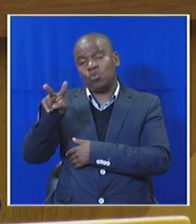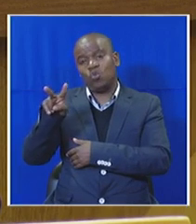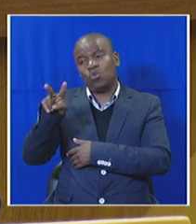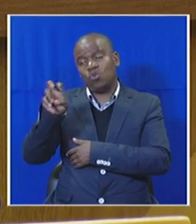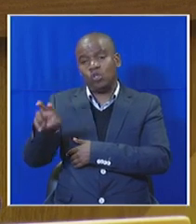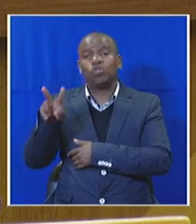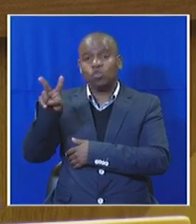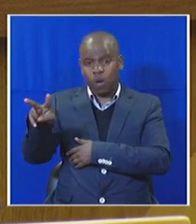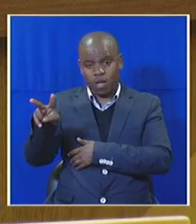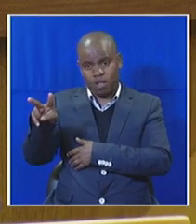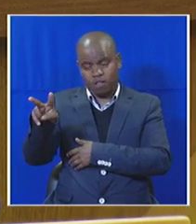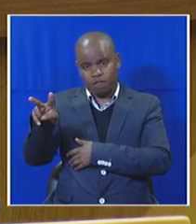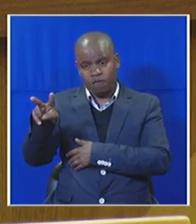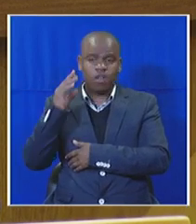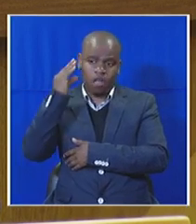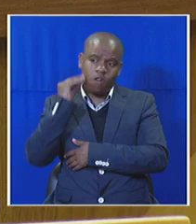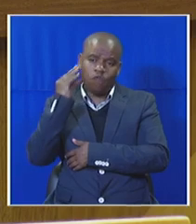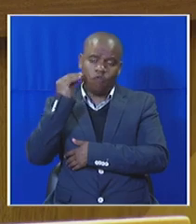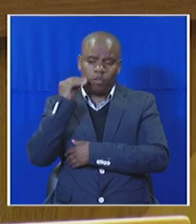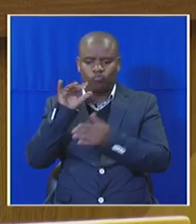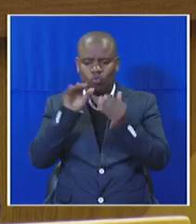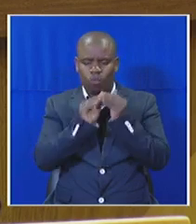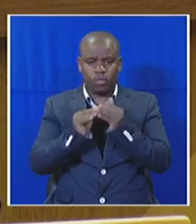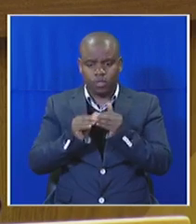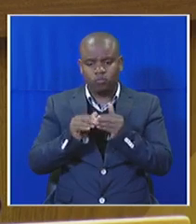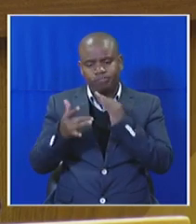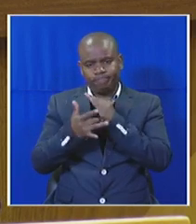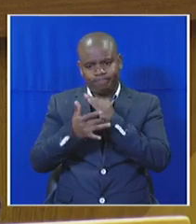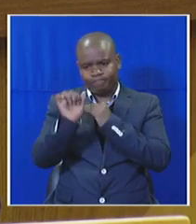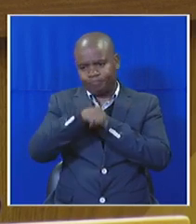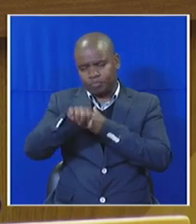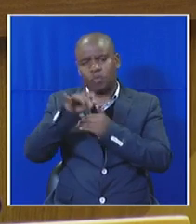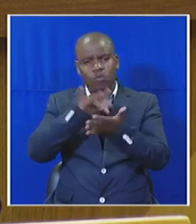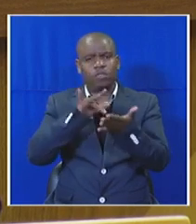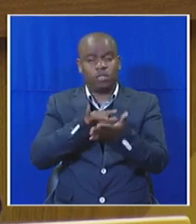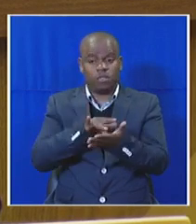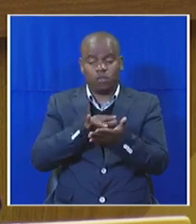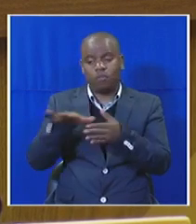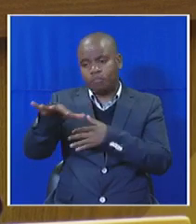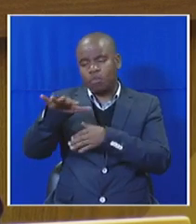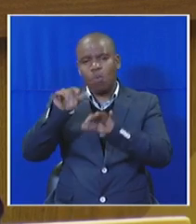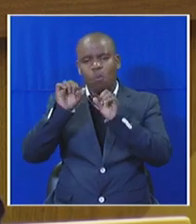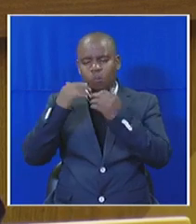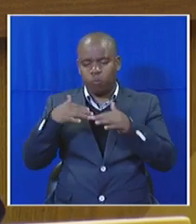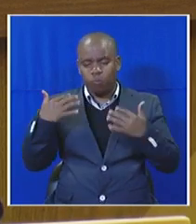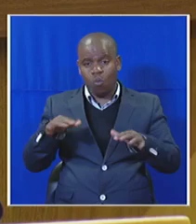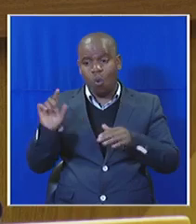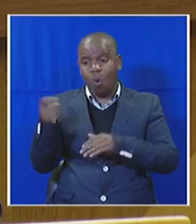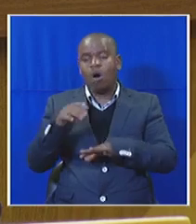212 information communication technology centers and schools